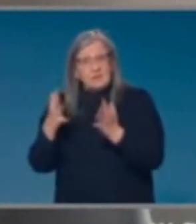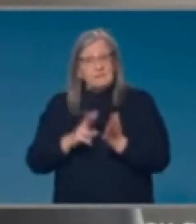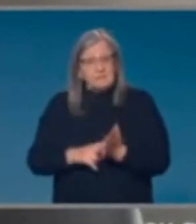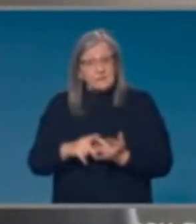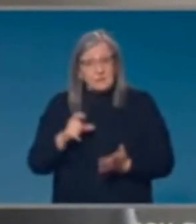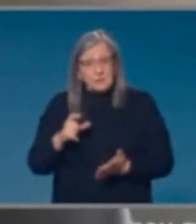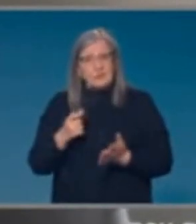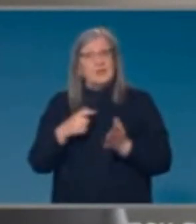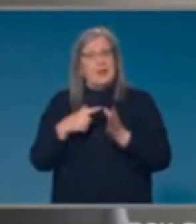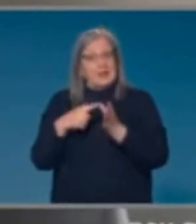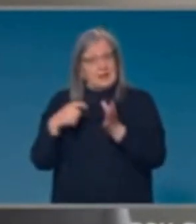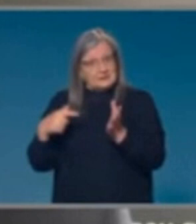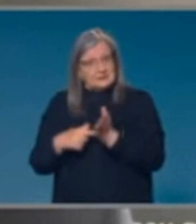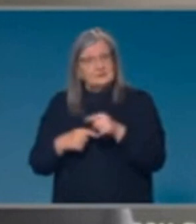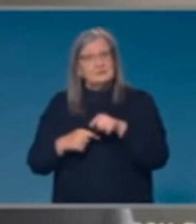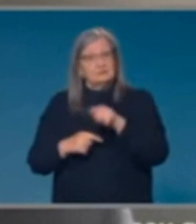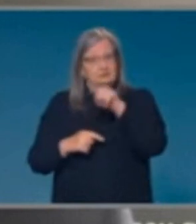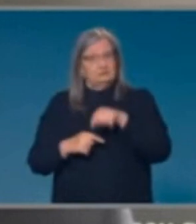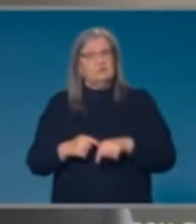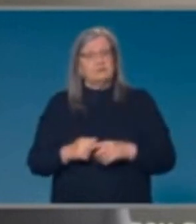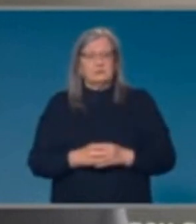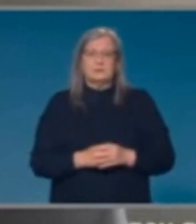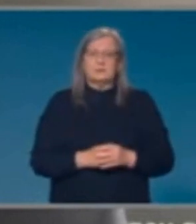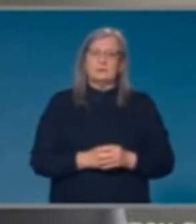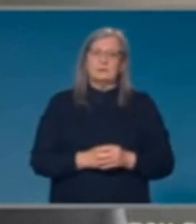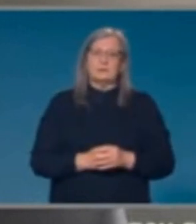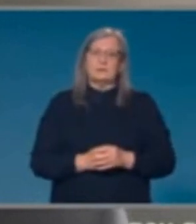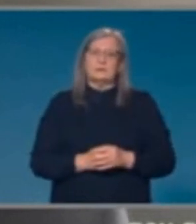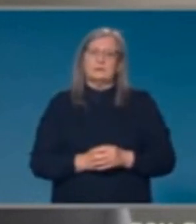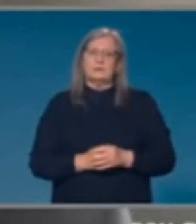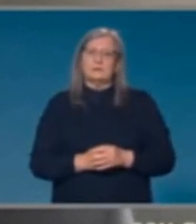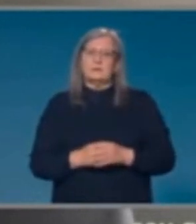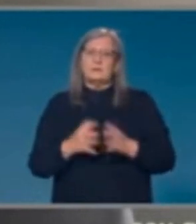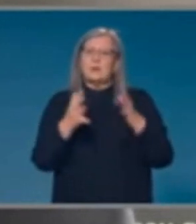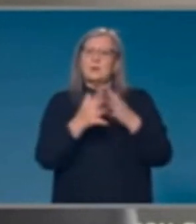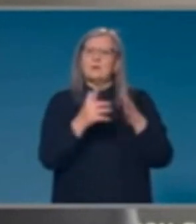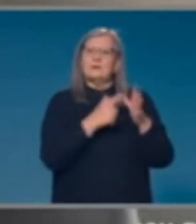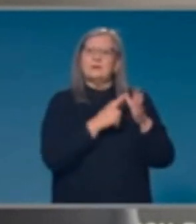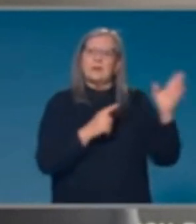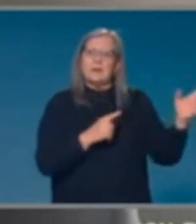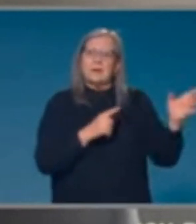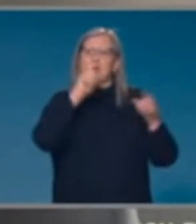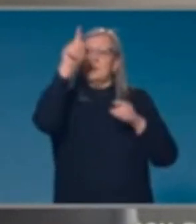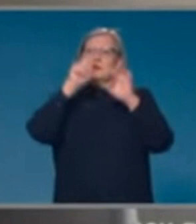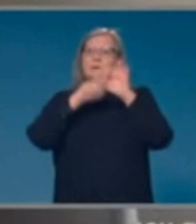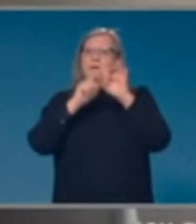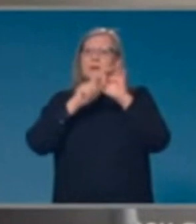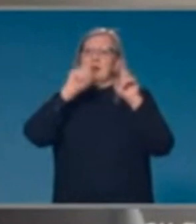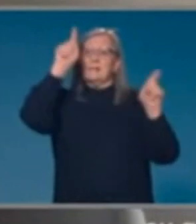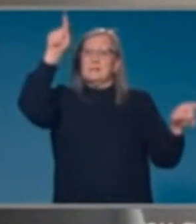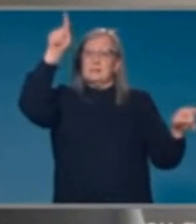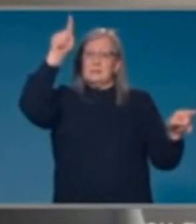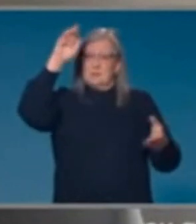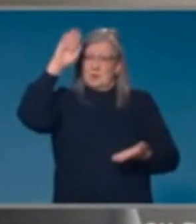ACT, in particular in parts of WA and Queensland, much lower numbers. So we're working with